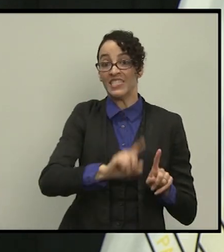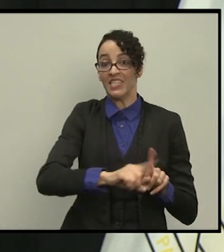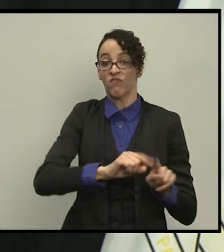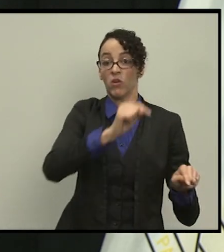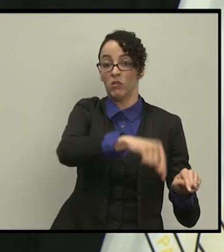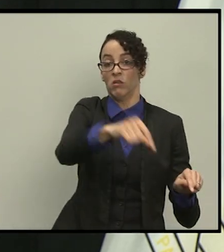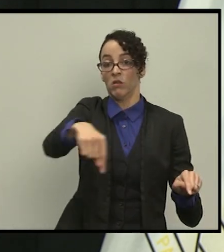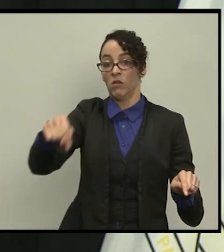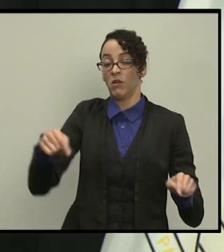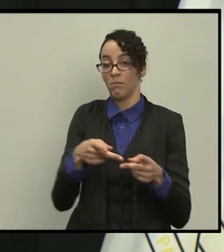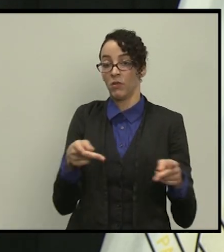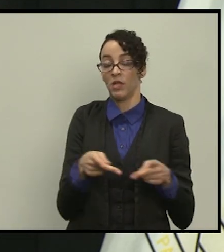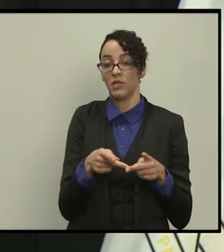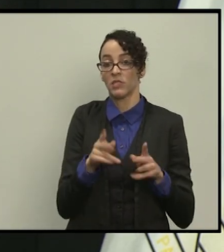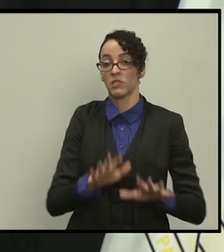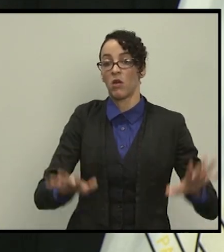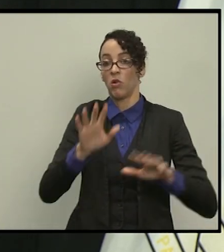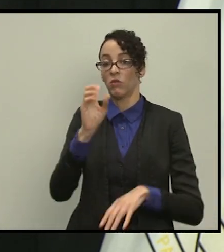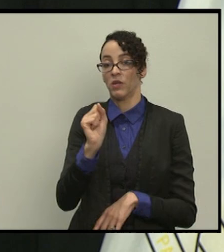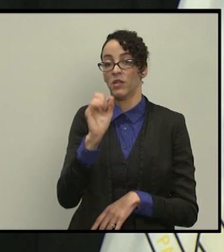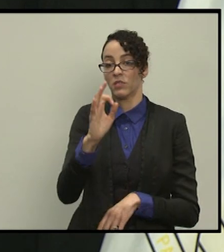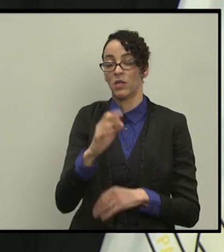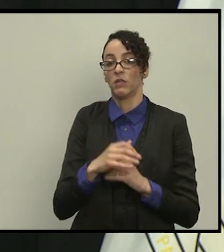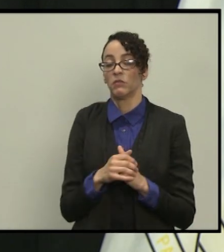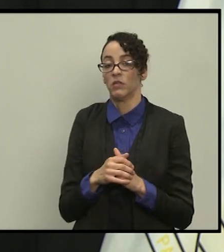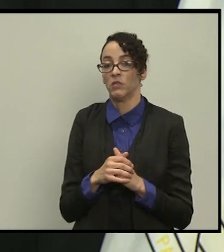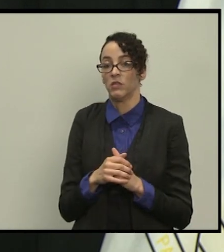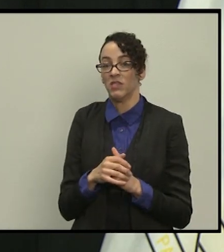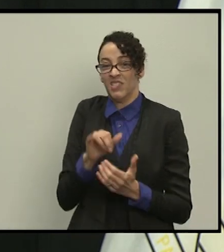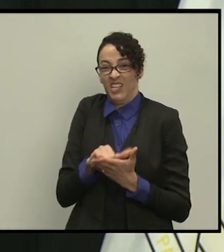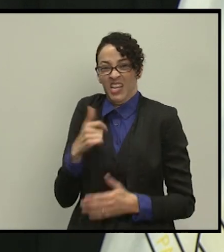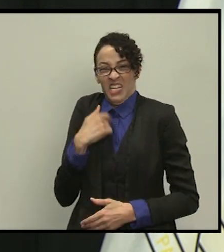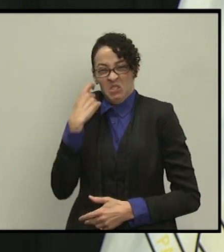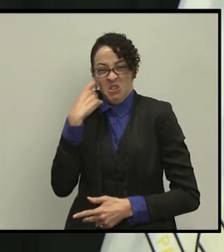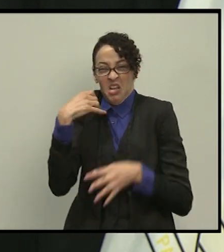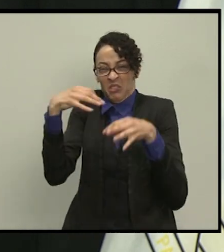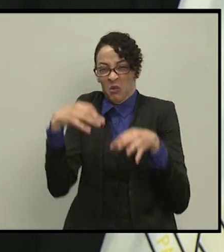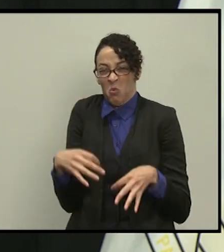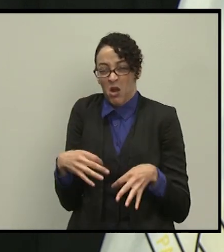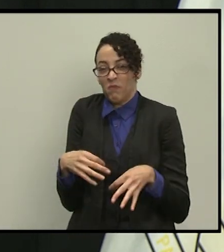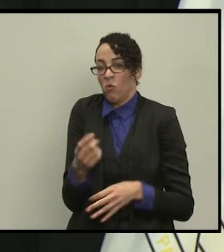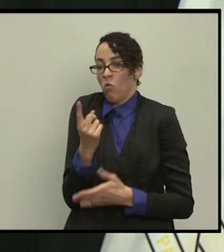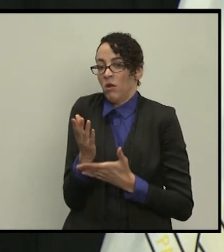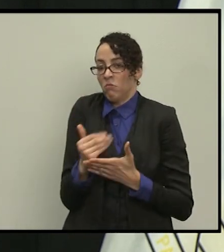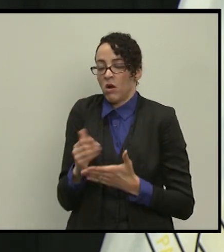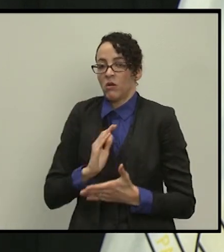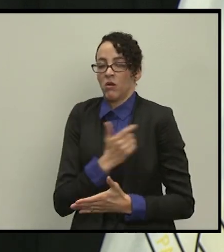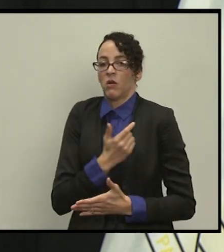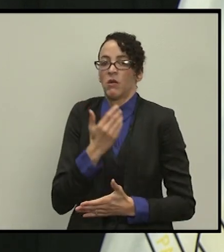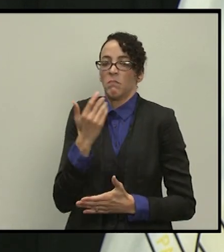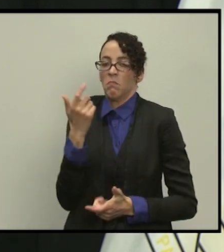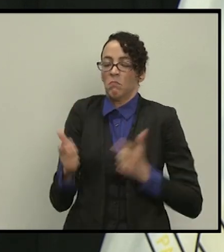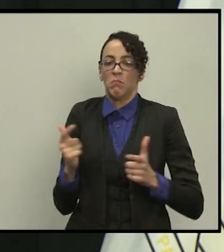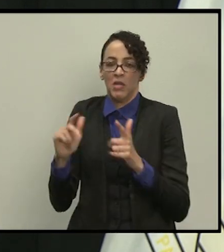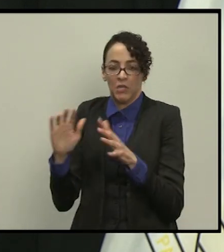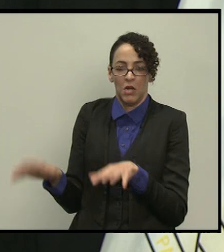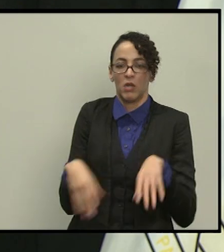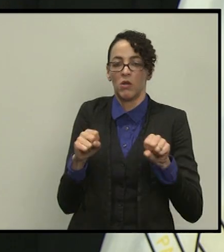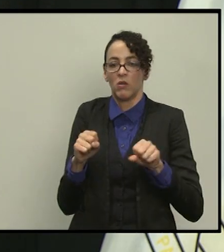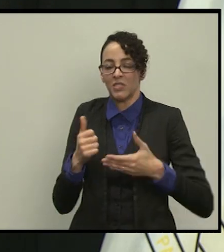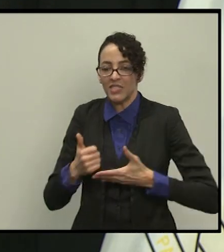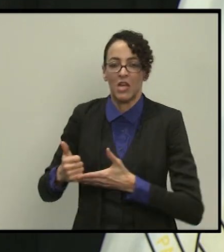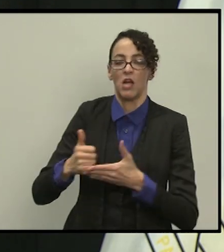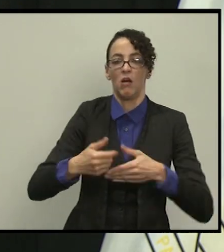one part of our massive undertaking to help get food to our vulnerable